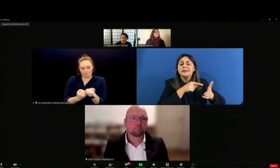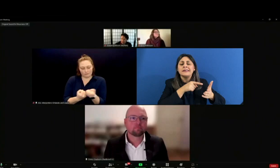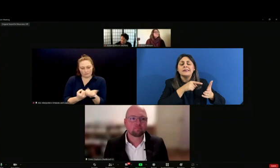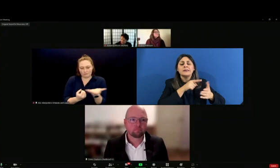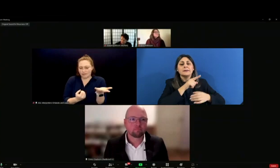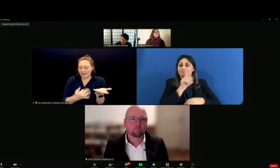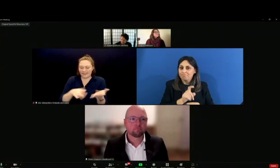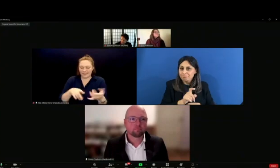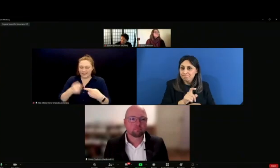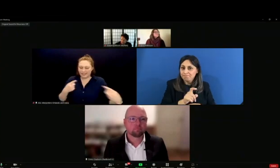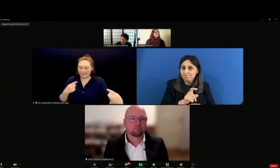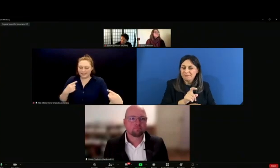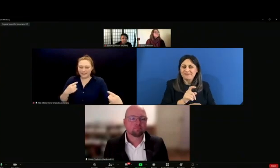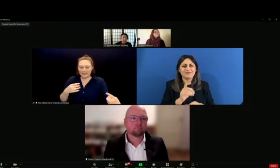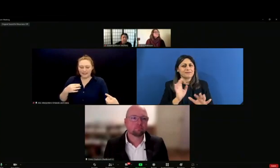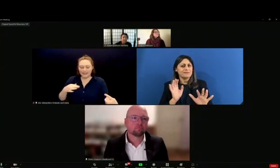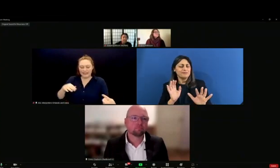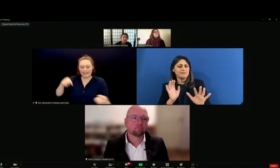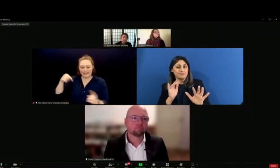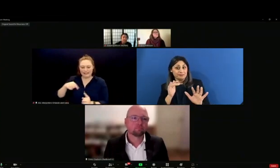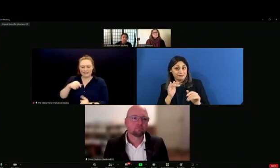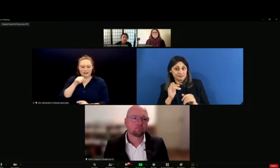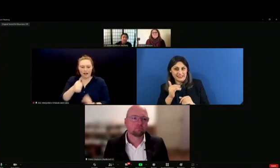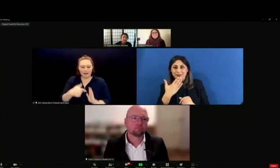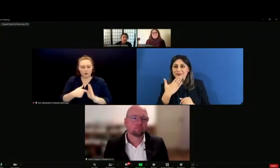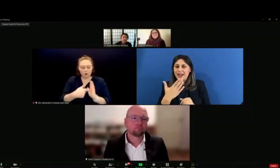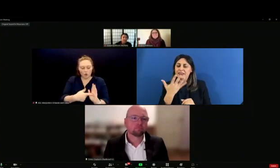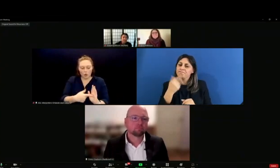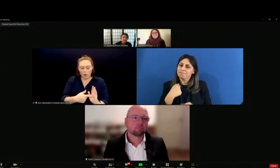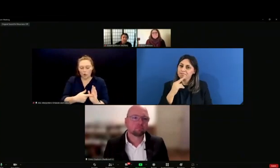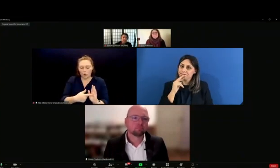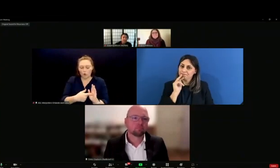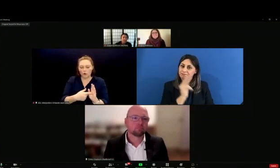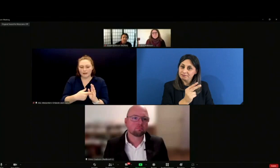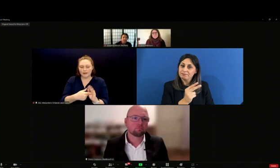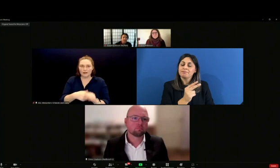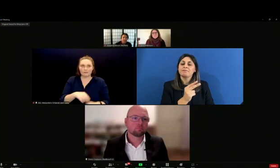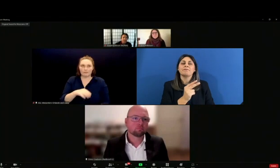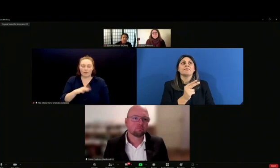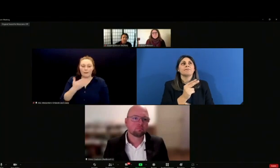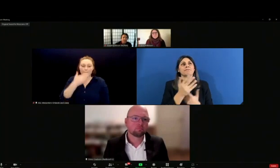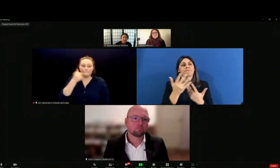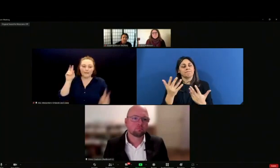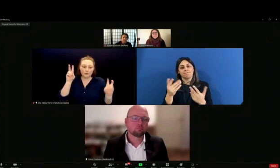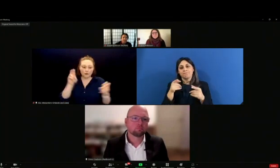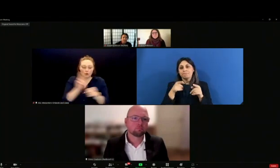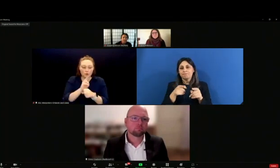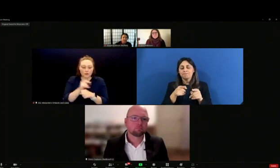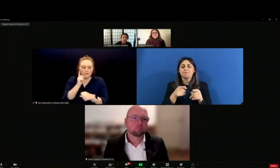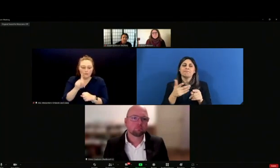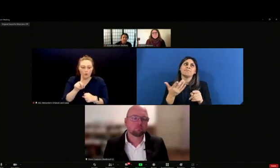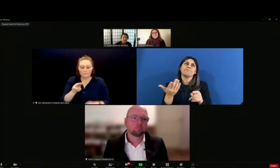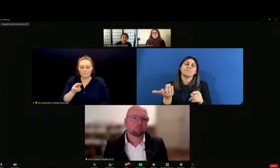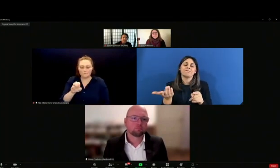is not an indication of a better use, or just of a better use of motoric skills and more experience